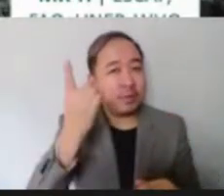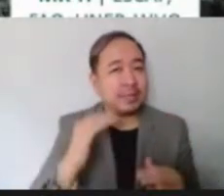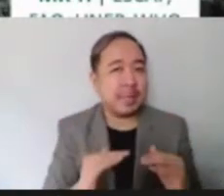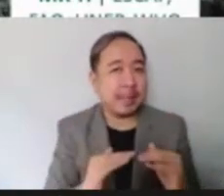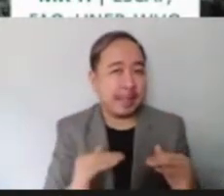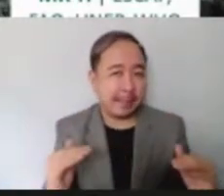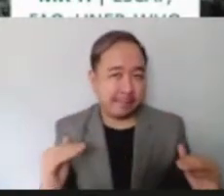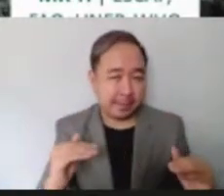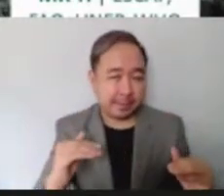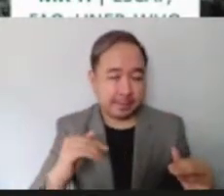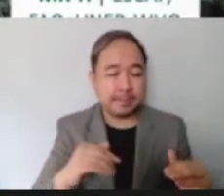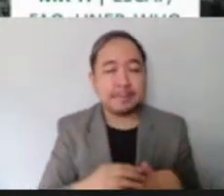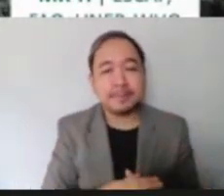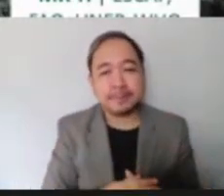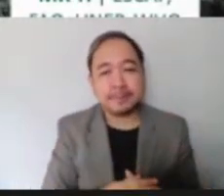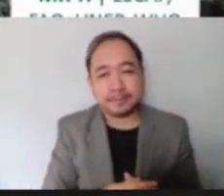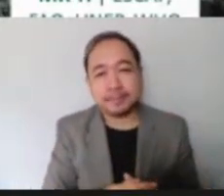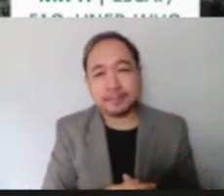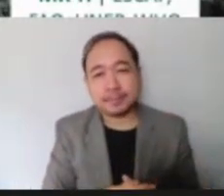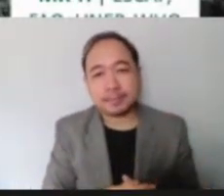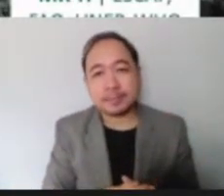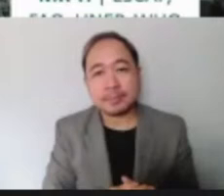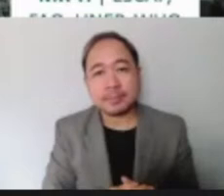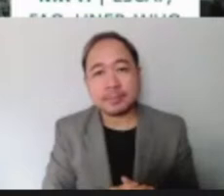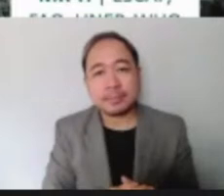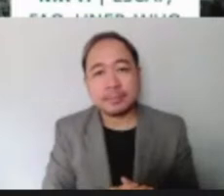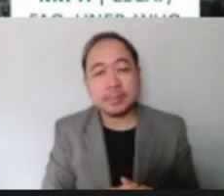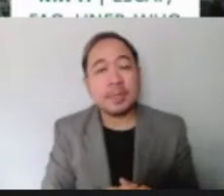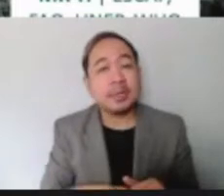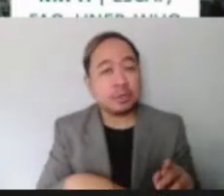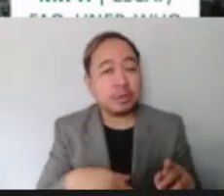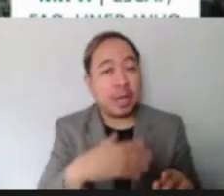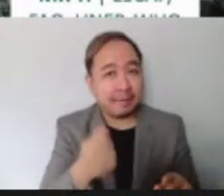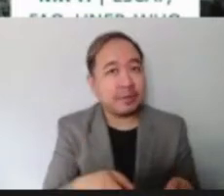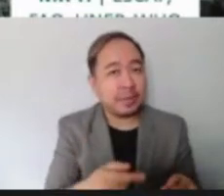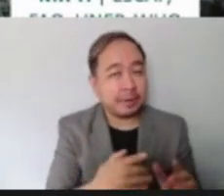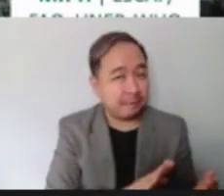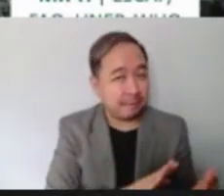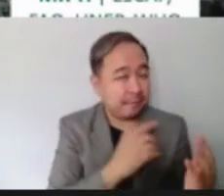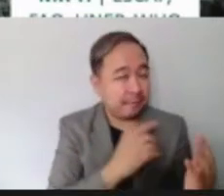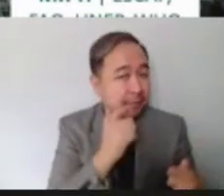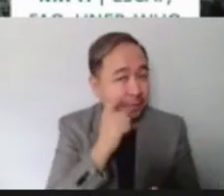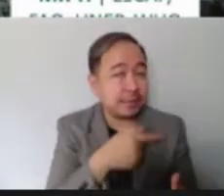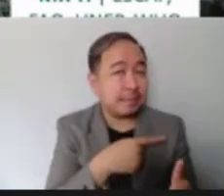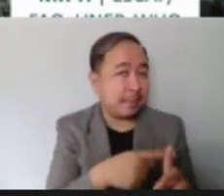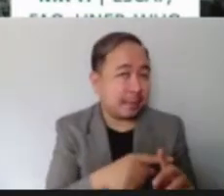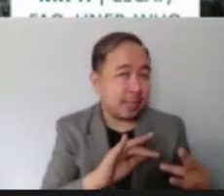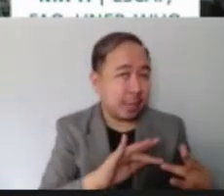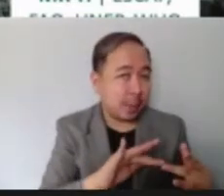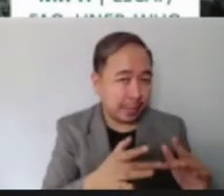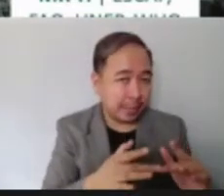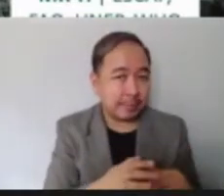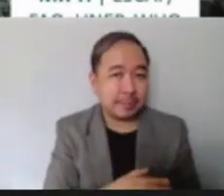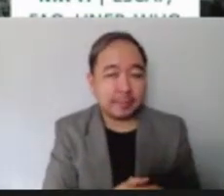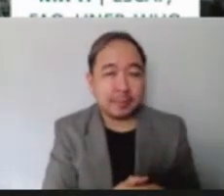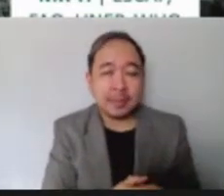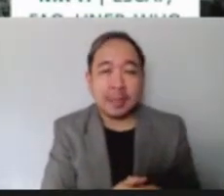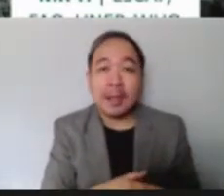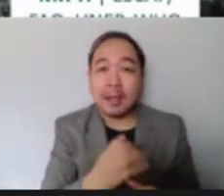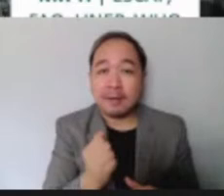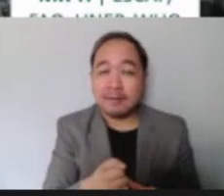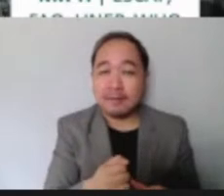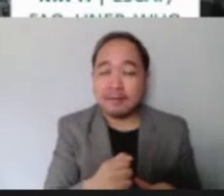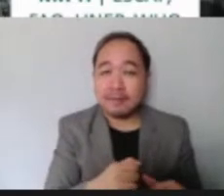below this this room and also online so link to join will be provided in the chat box